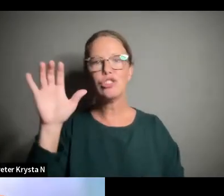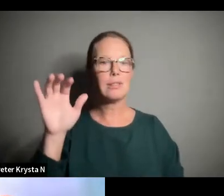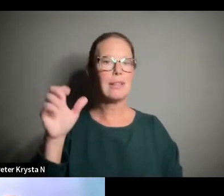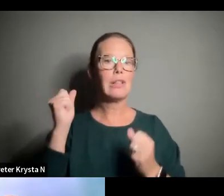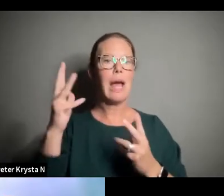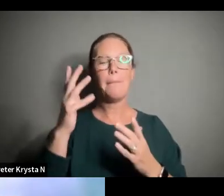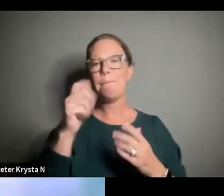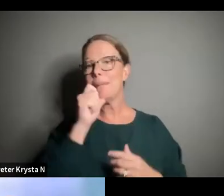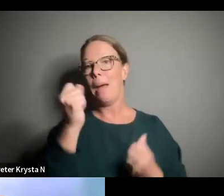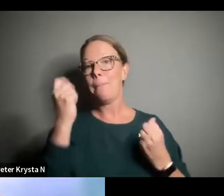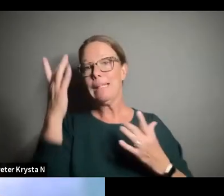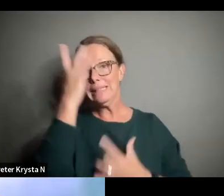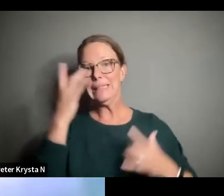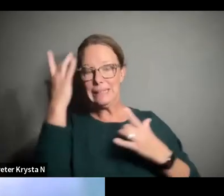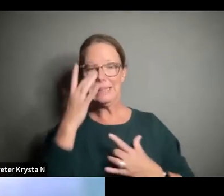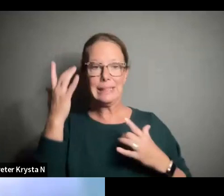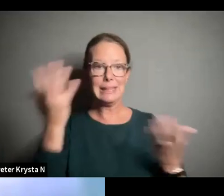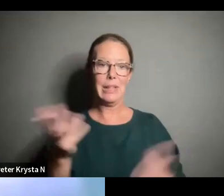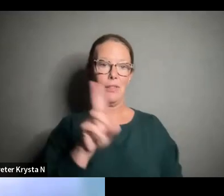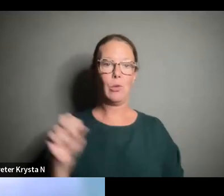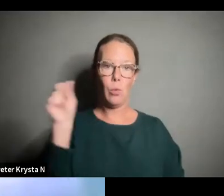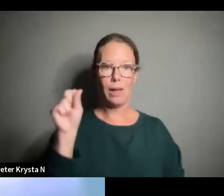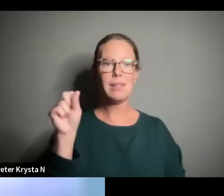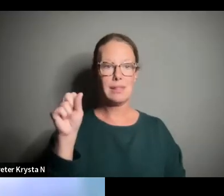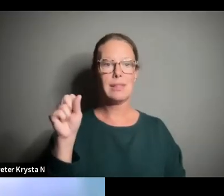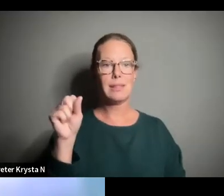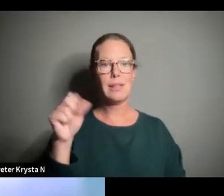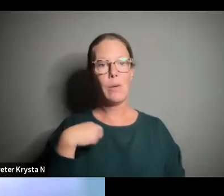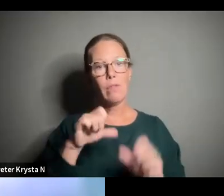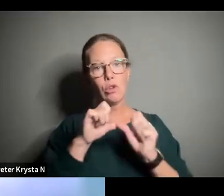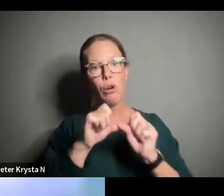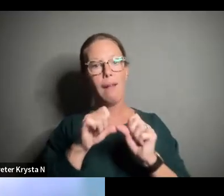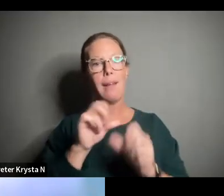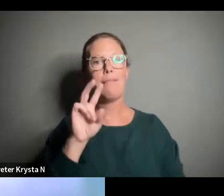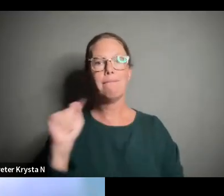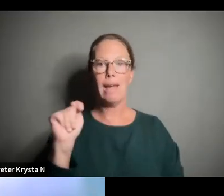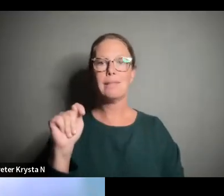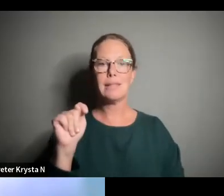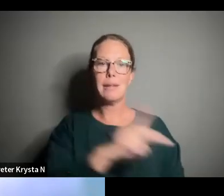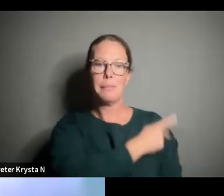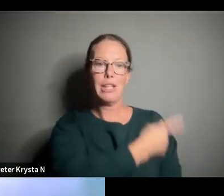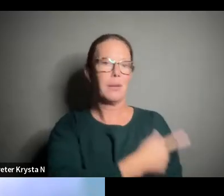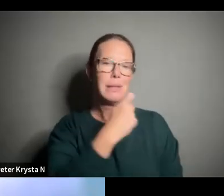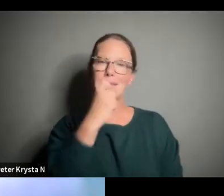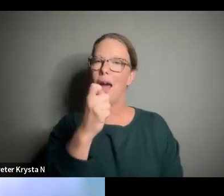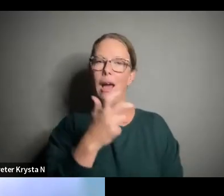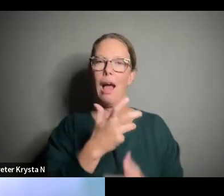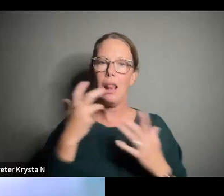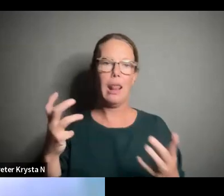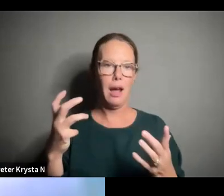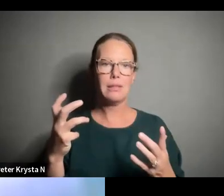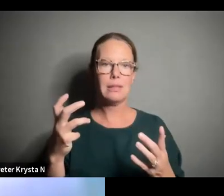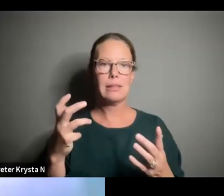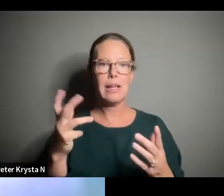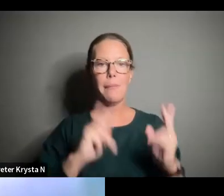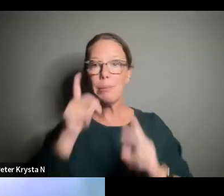In the United States right now, we have a problem with taking care of chronic ventilator patients, because there's not a lot of people that want to take care of them. There's